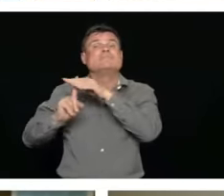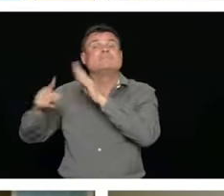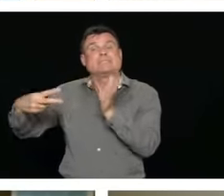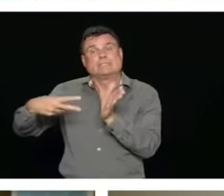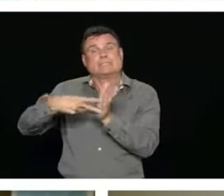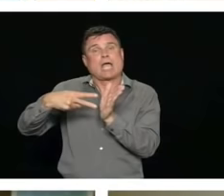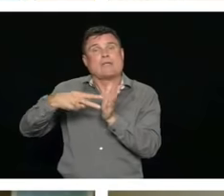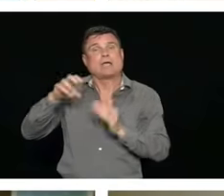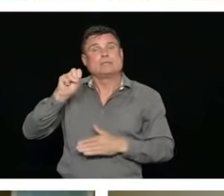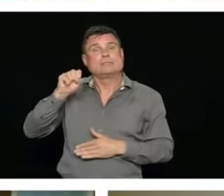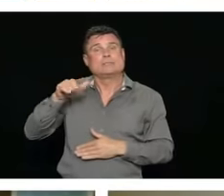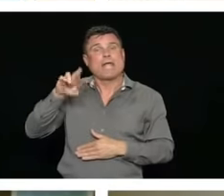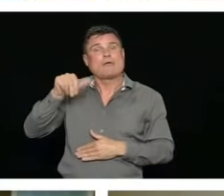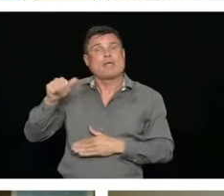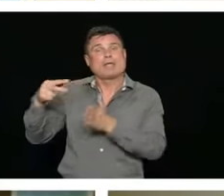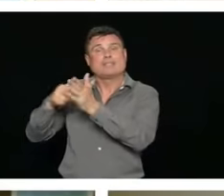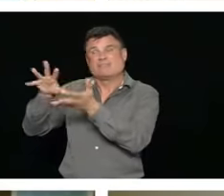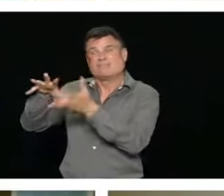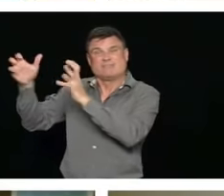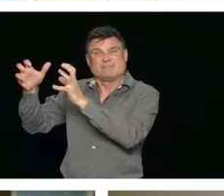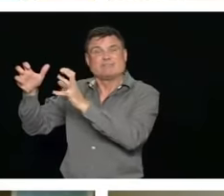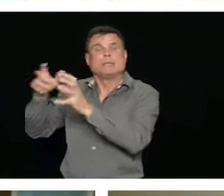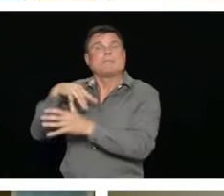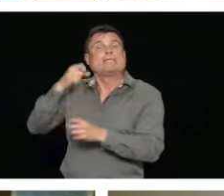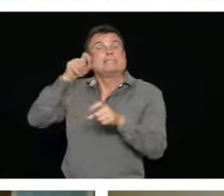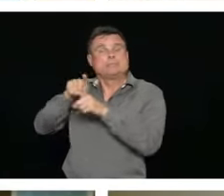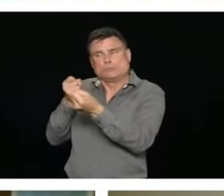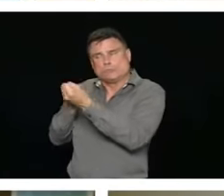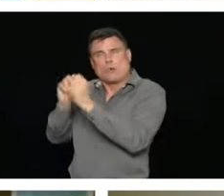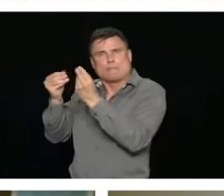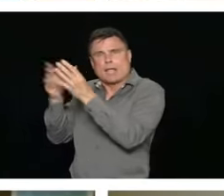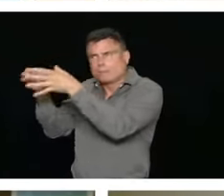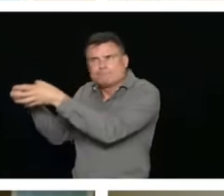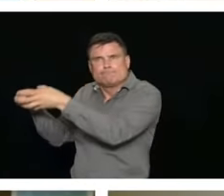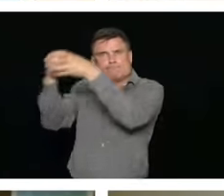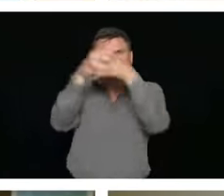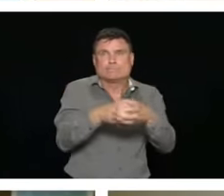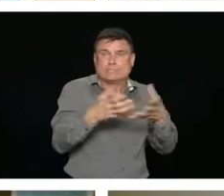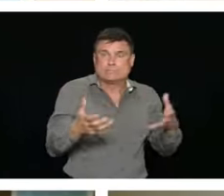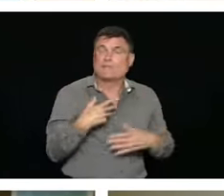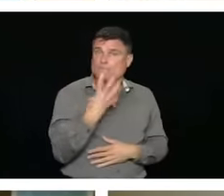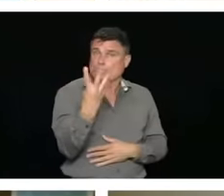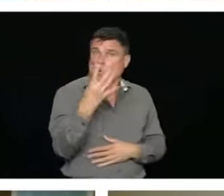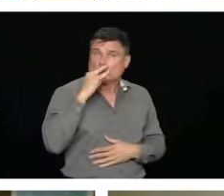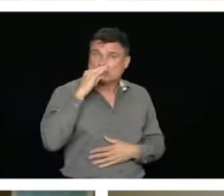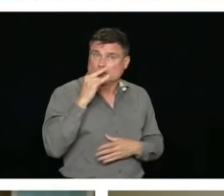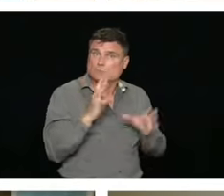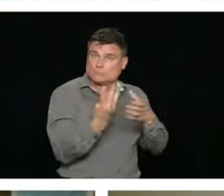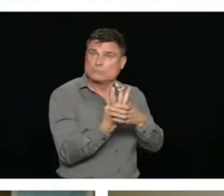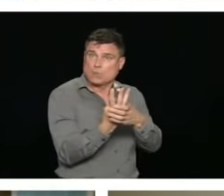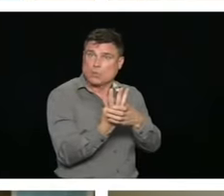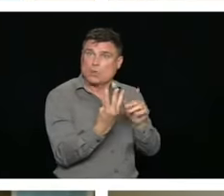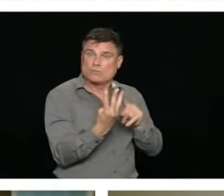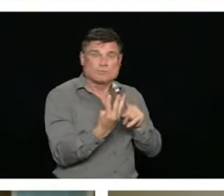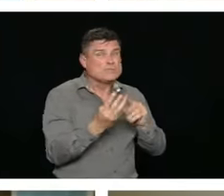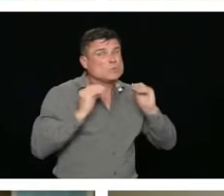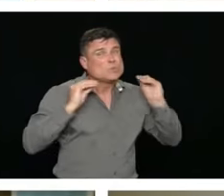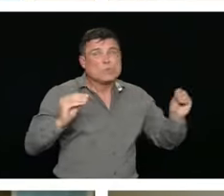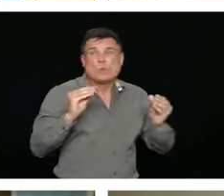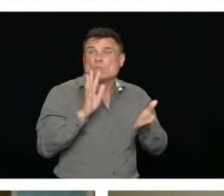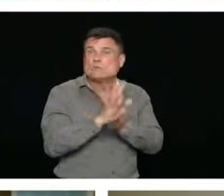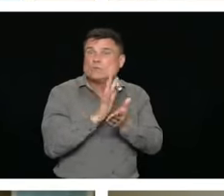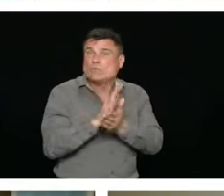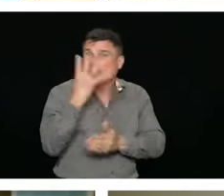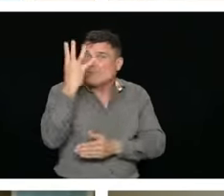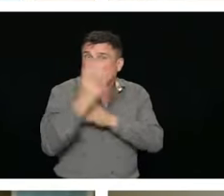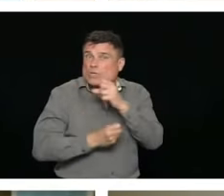and they hadn't been in school in about 4 years. And it took about, they were living in a